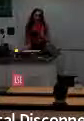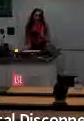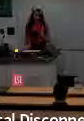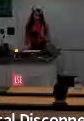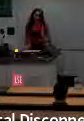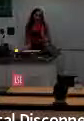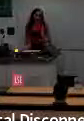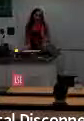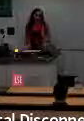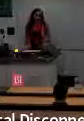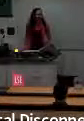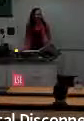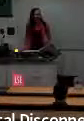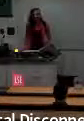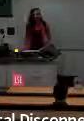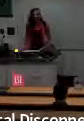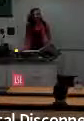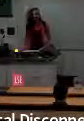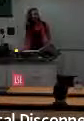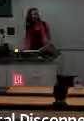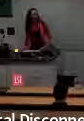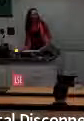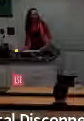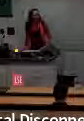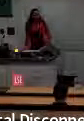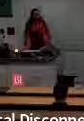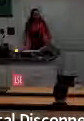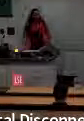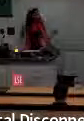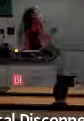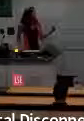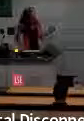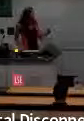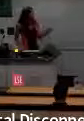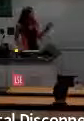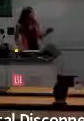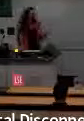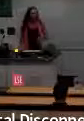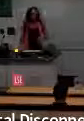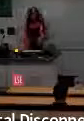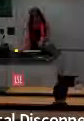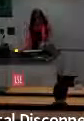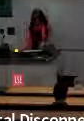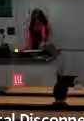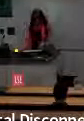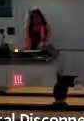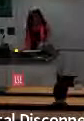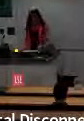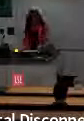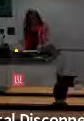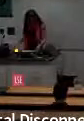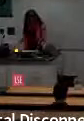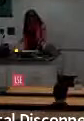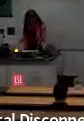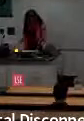family, some of which are actually also in the room, virtually or physically, because without them, I wouldn't have been here, but the book also definitely wouldn't have been